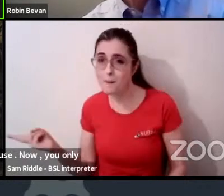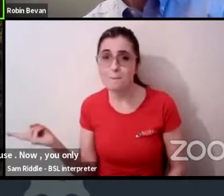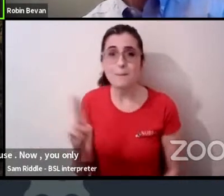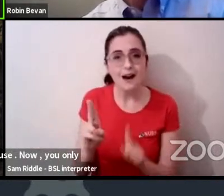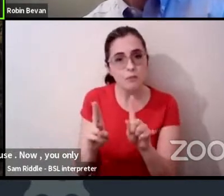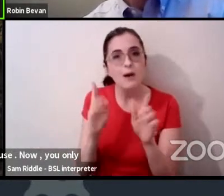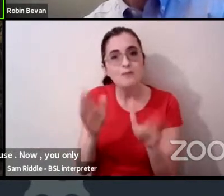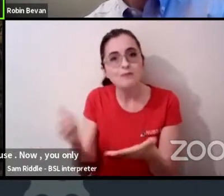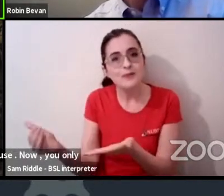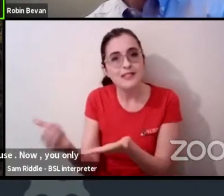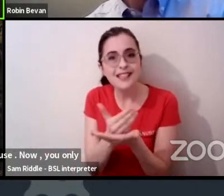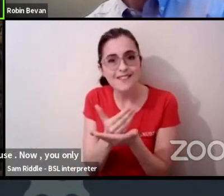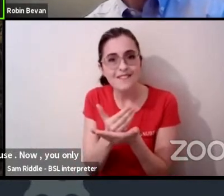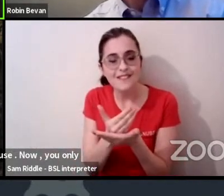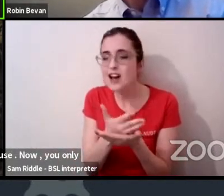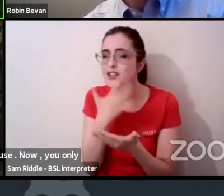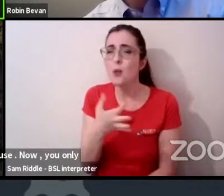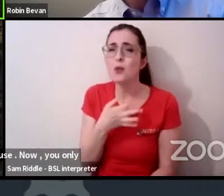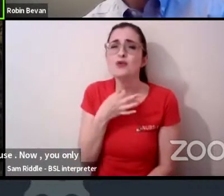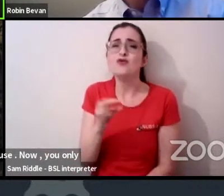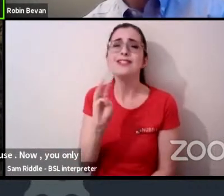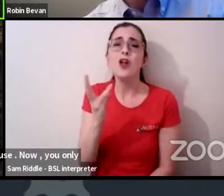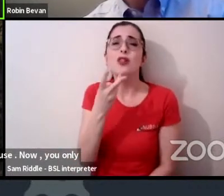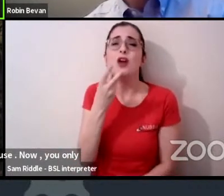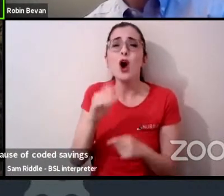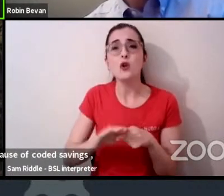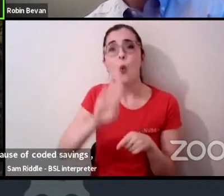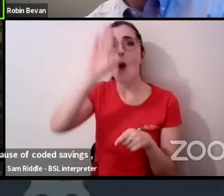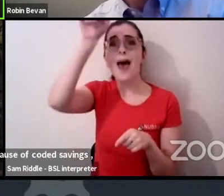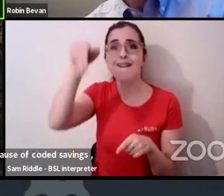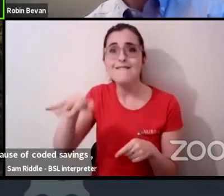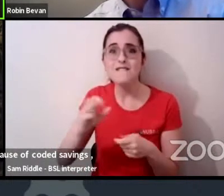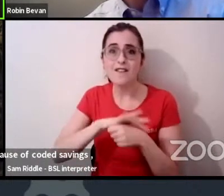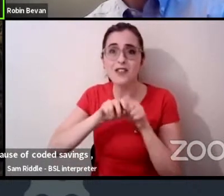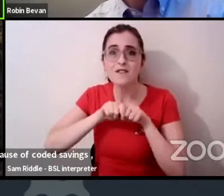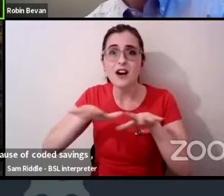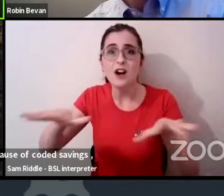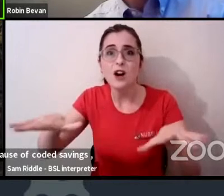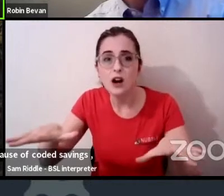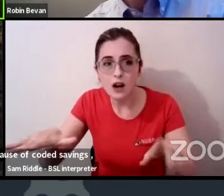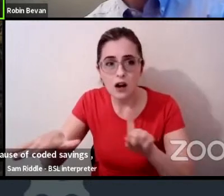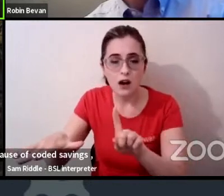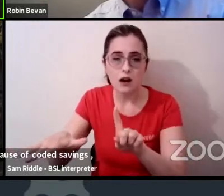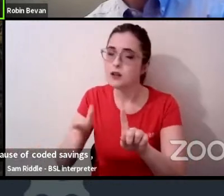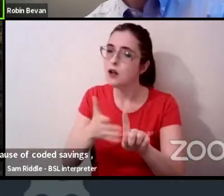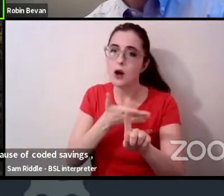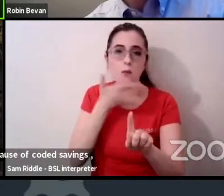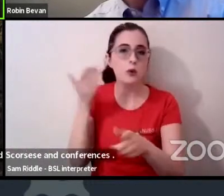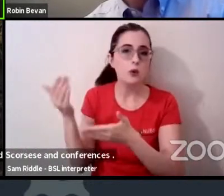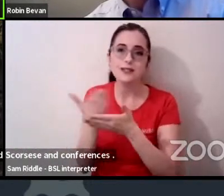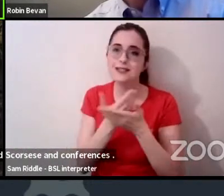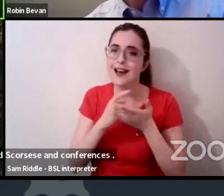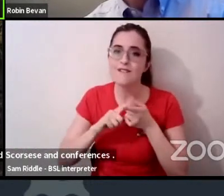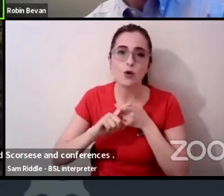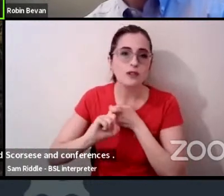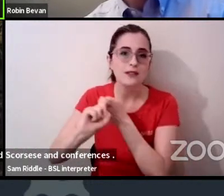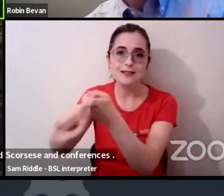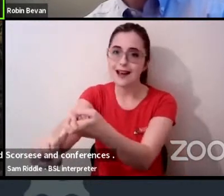do not want to risk a third wave of the virus, which would not make for a safe or sustainable school